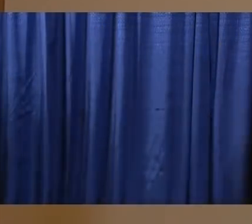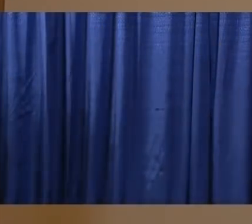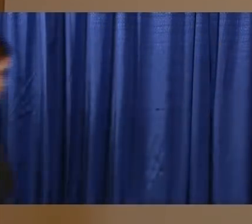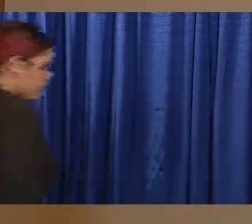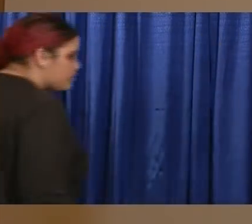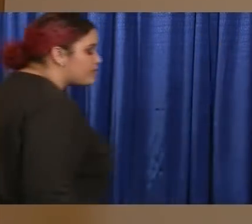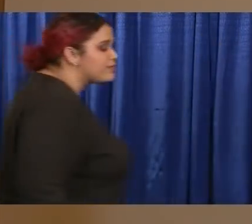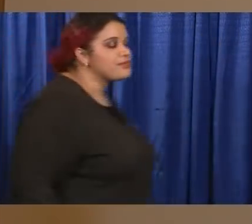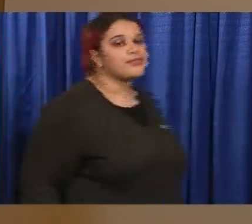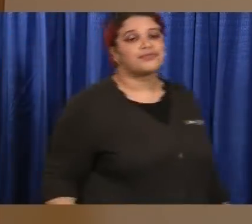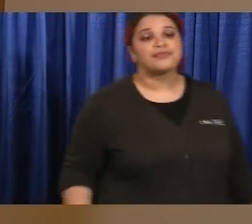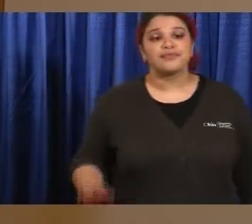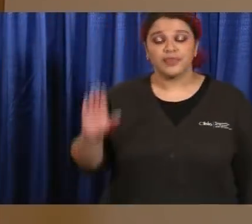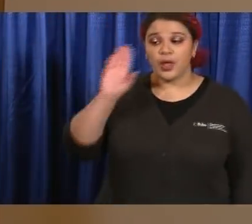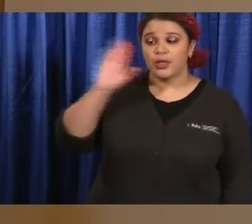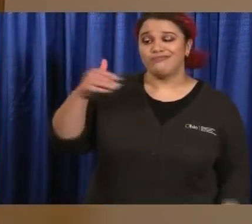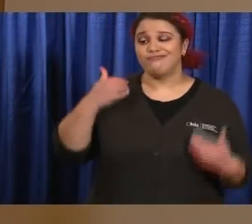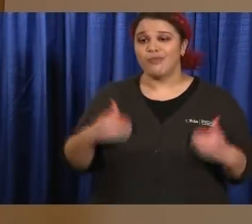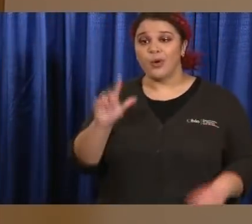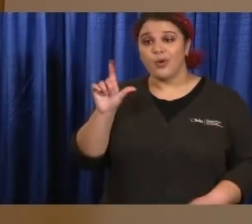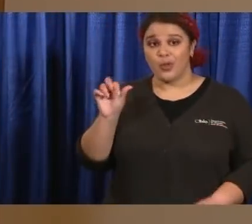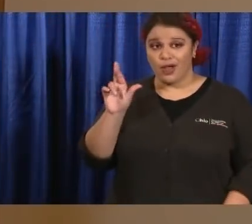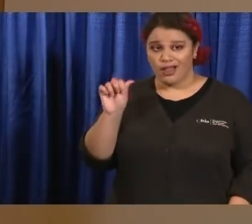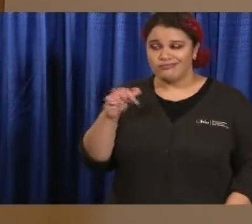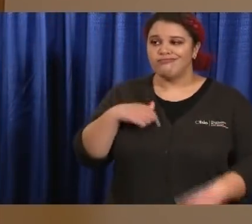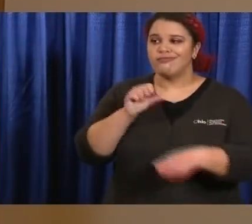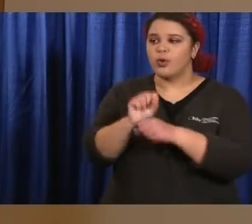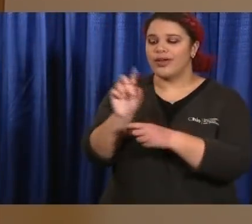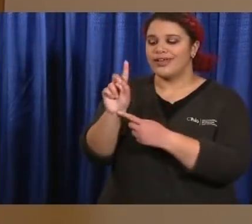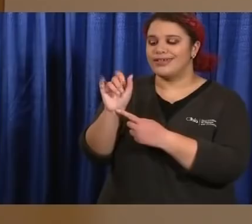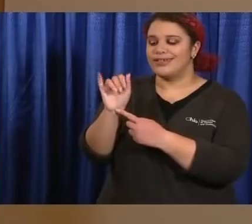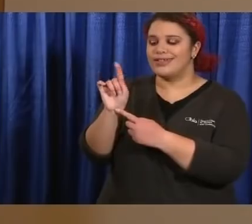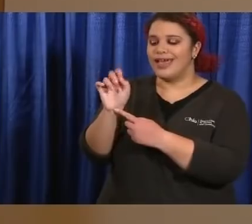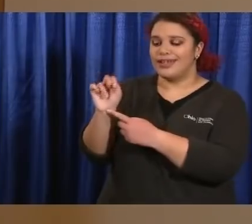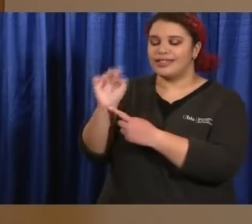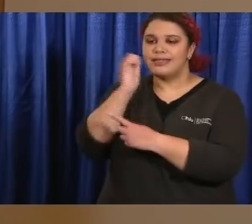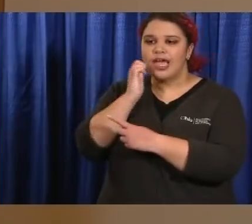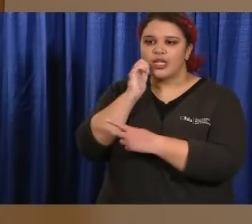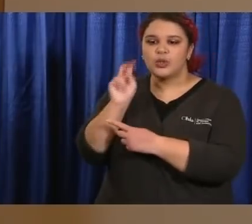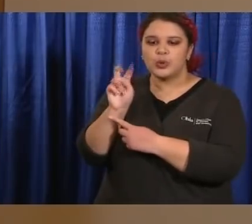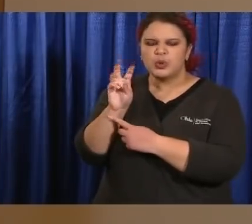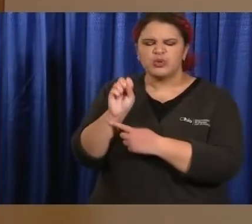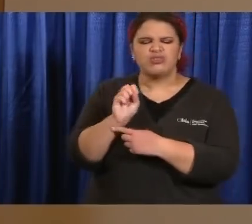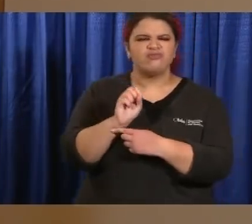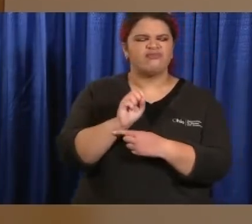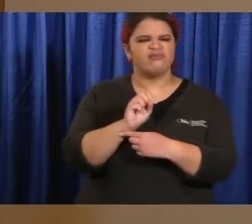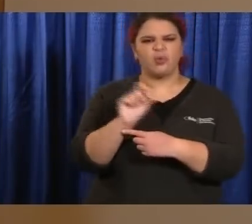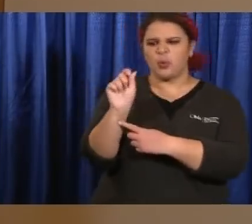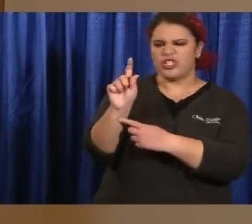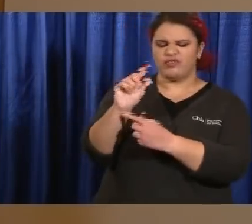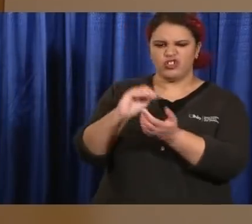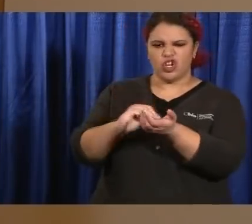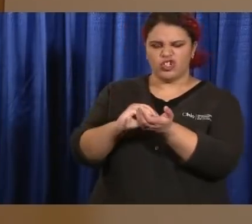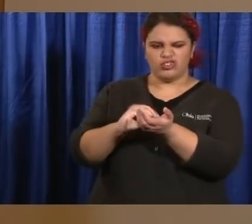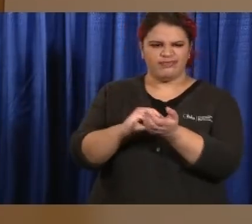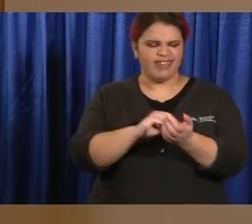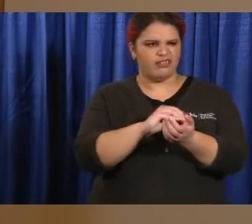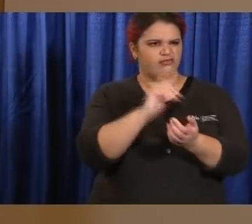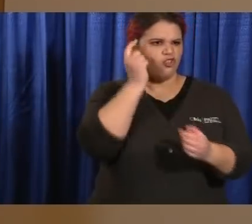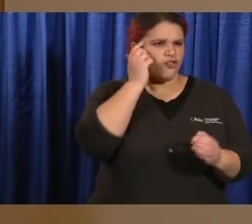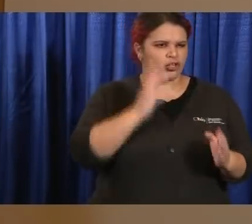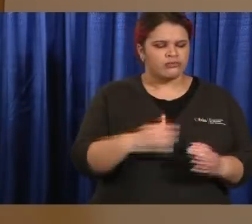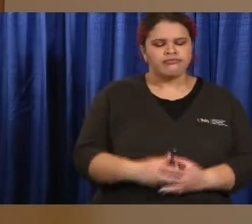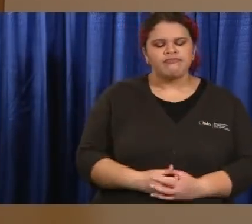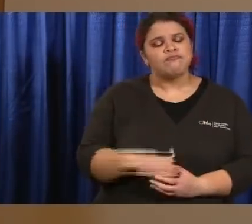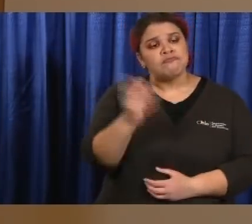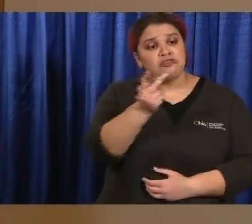Hi, it's Laura Bischoff, Dayton Daily News. I guess this is a question for both Dr. Acton and Governor DeWine. Both of you have said that public